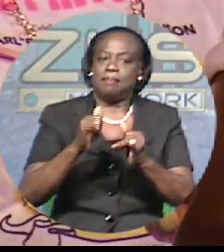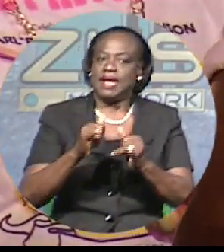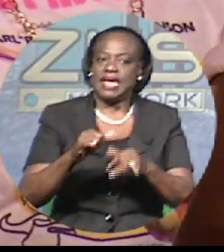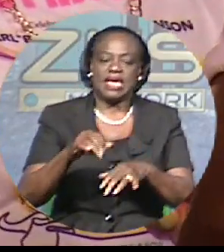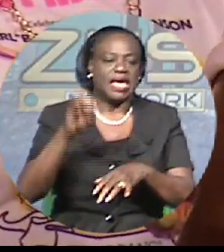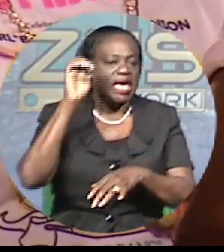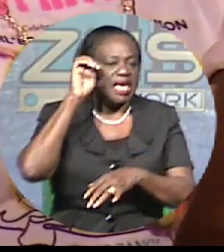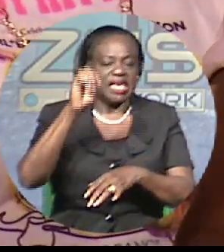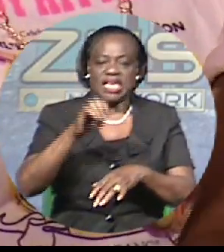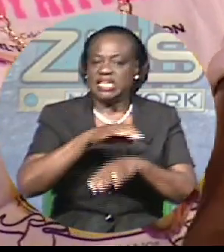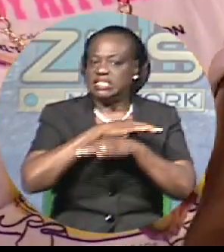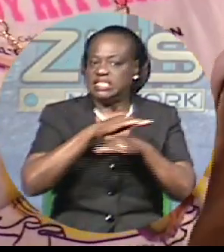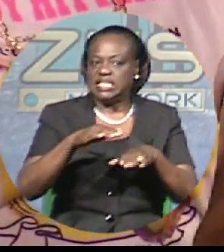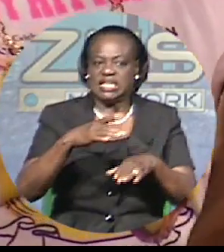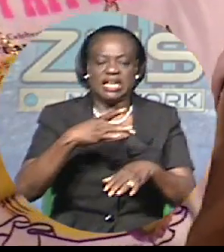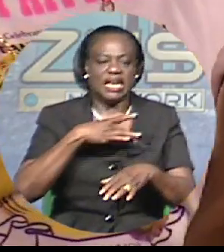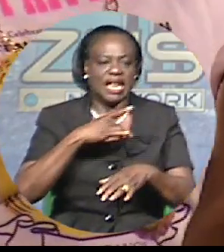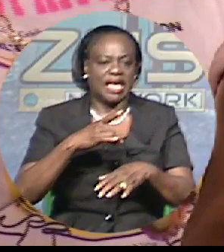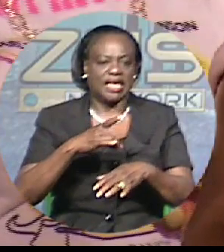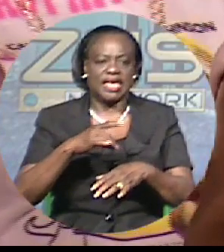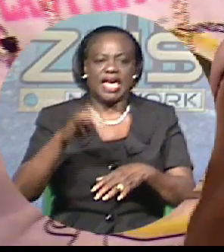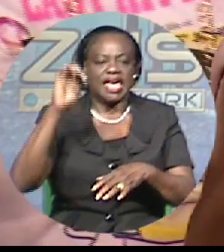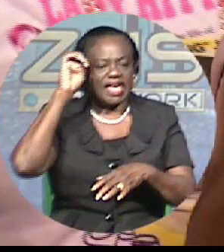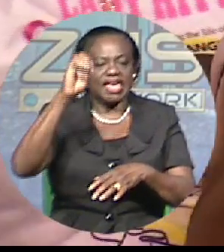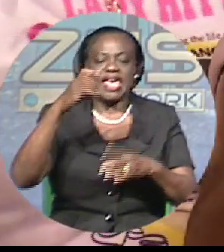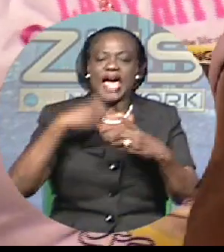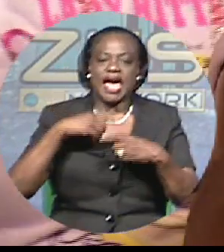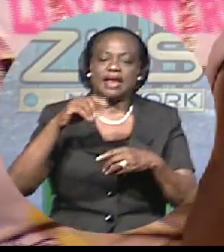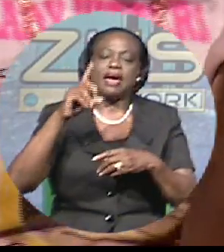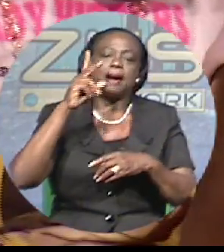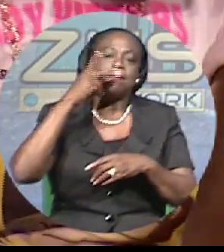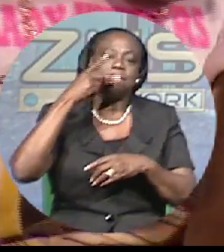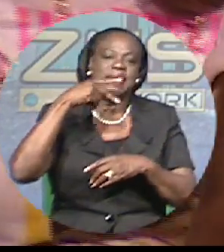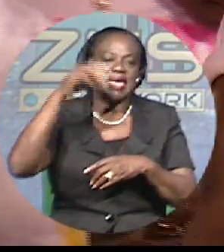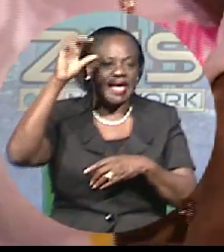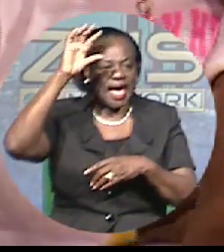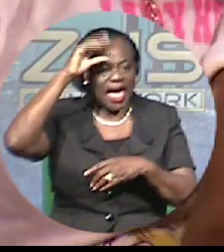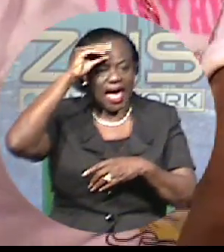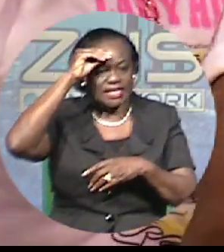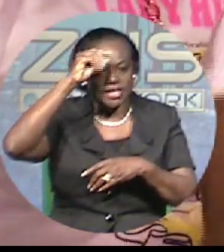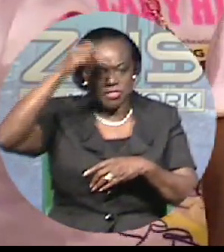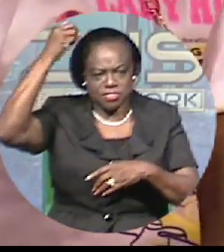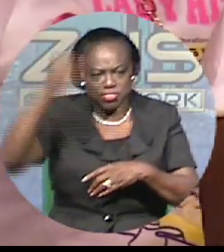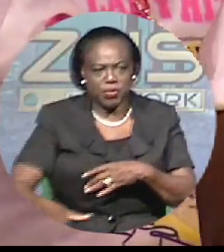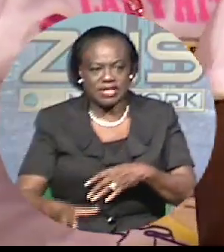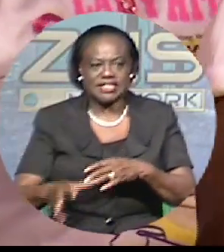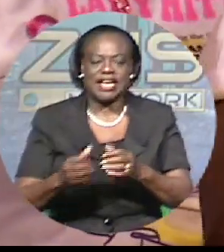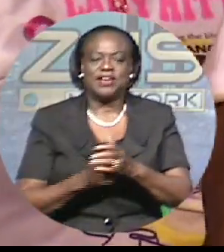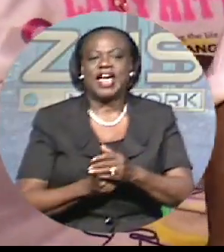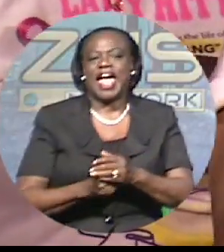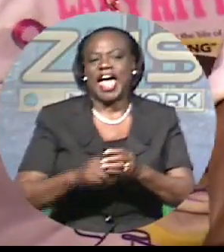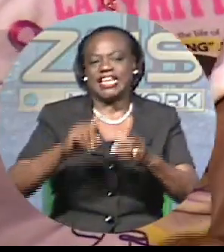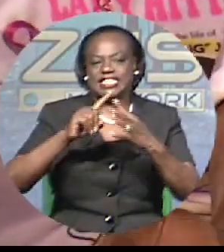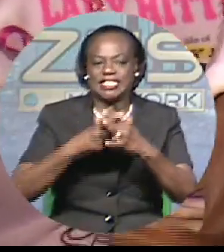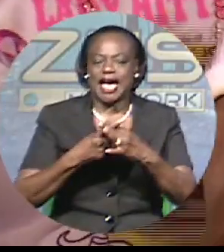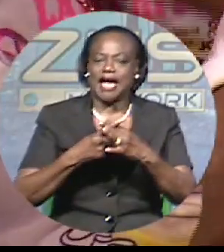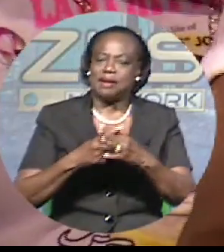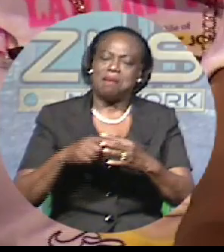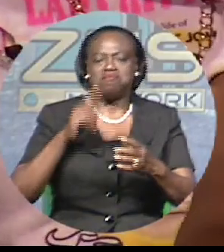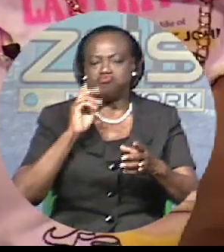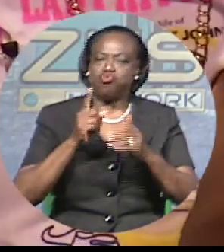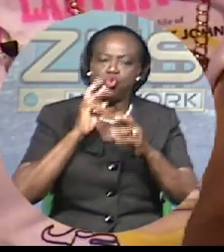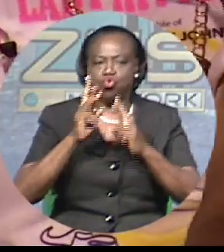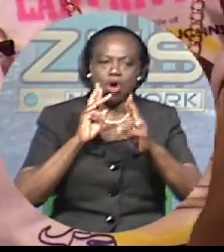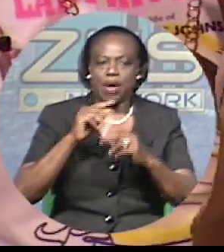one pink hat that he would throw down and he would start, you know, rowing us. But we know that he did it in